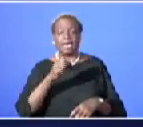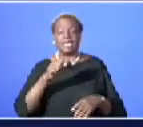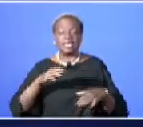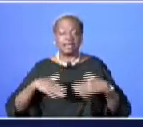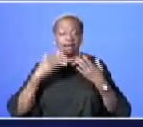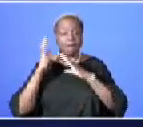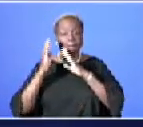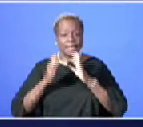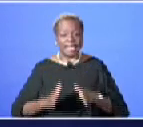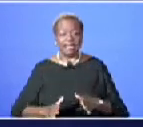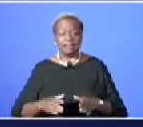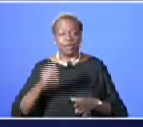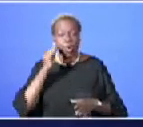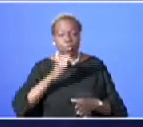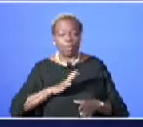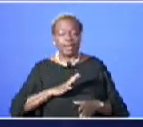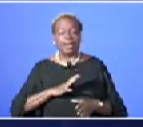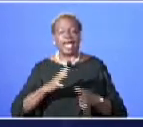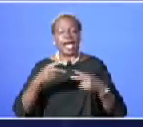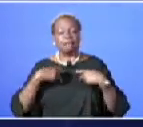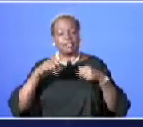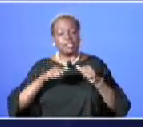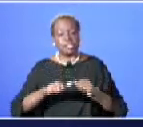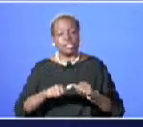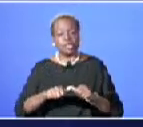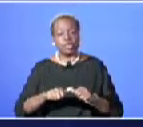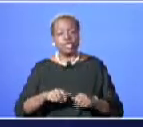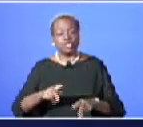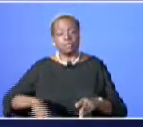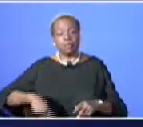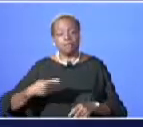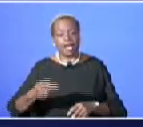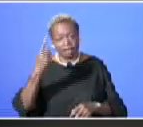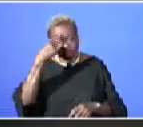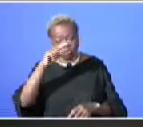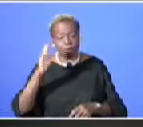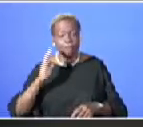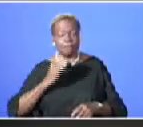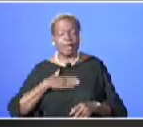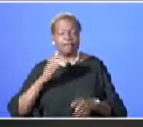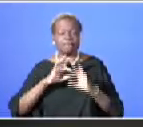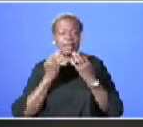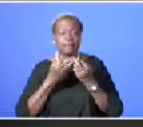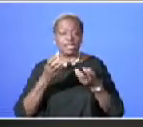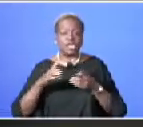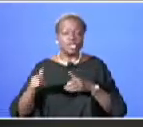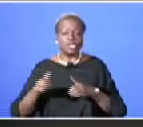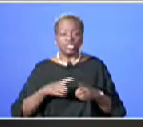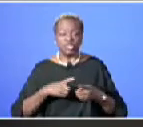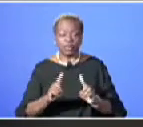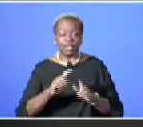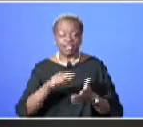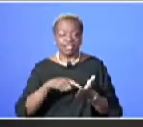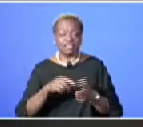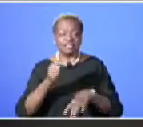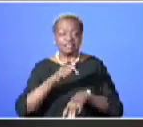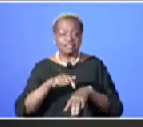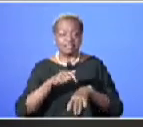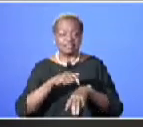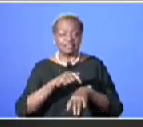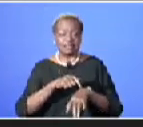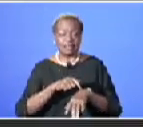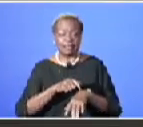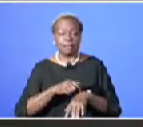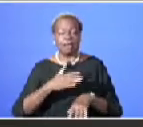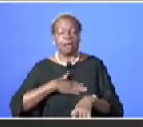be able to continue to provide for my family during this time. Her brother, Cedric, echoes similar sentiments.